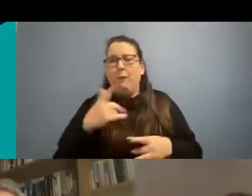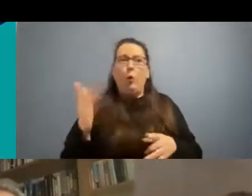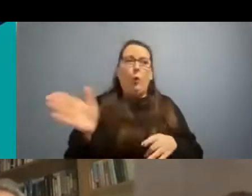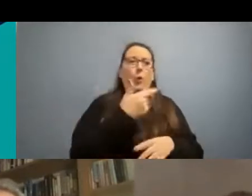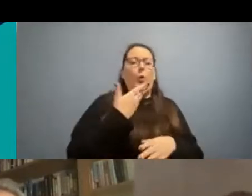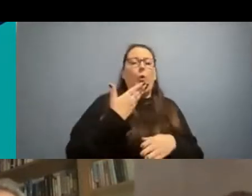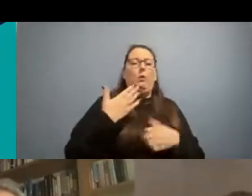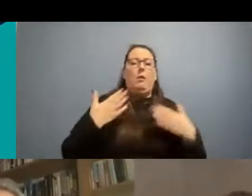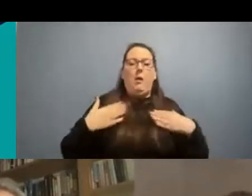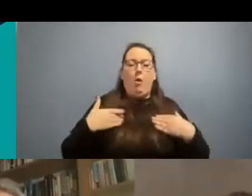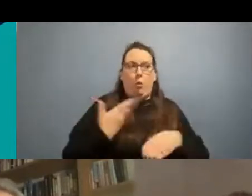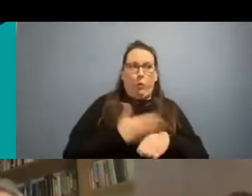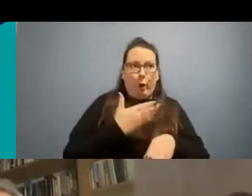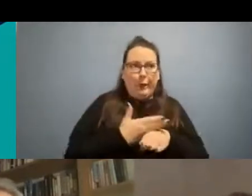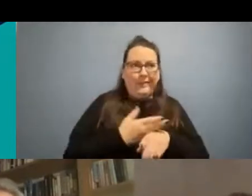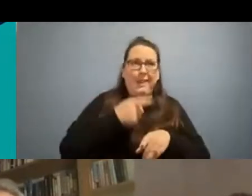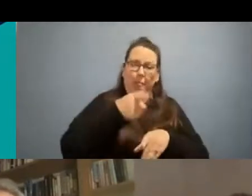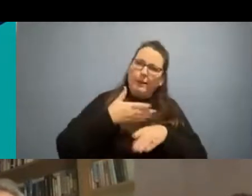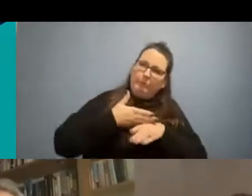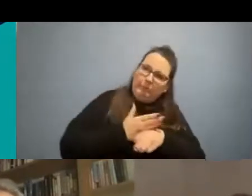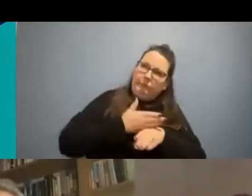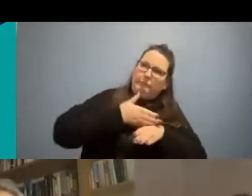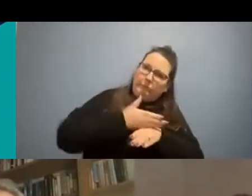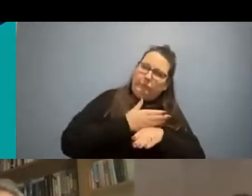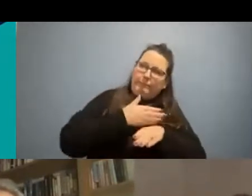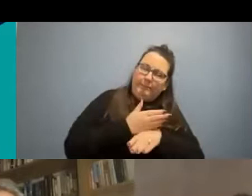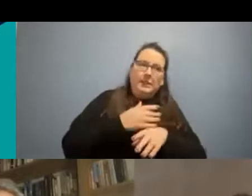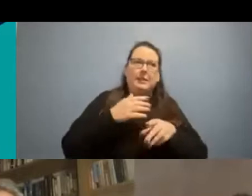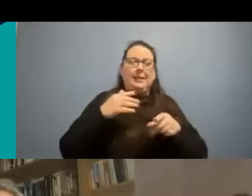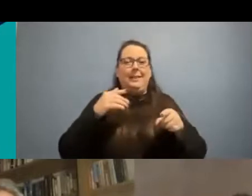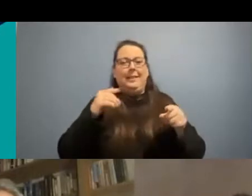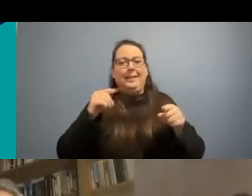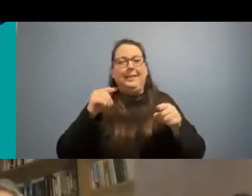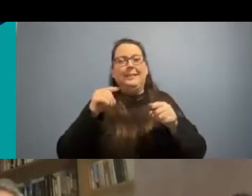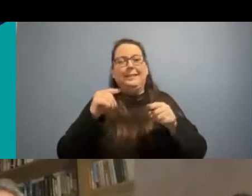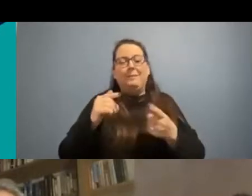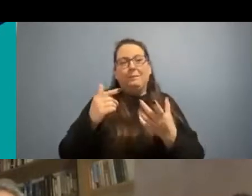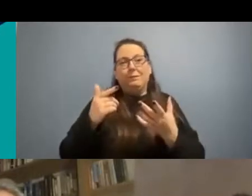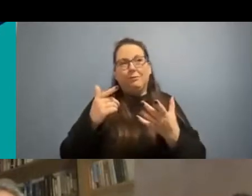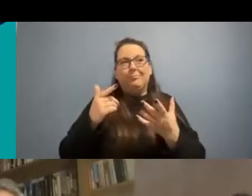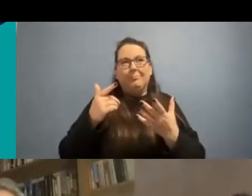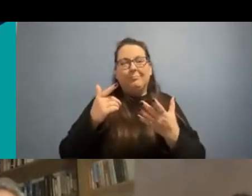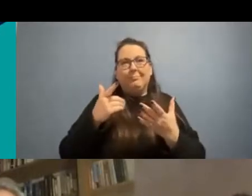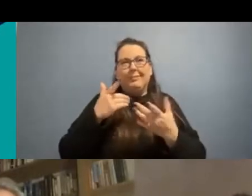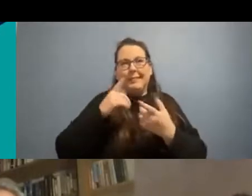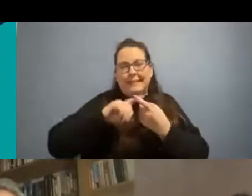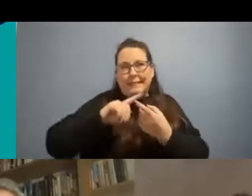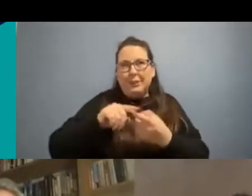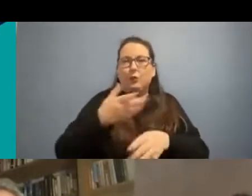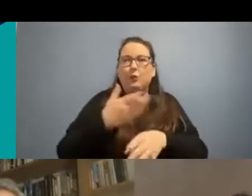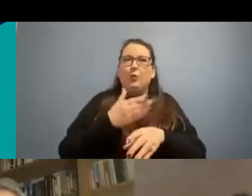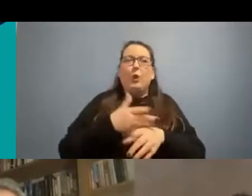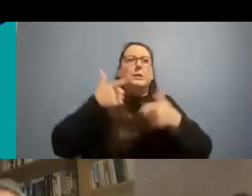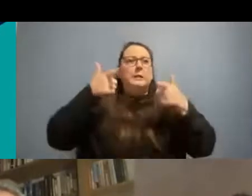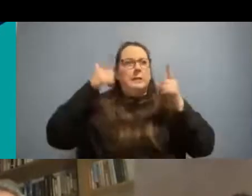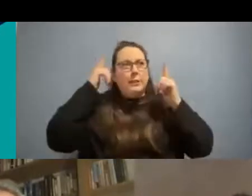things going when the rest of us who are fortunate enough to be able to work from home have been doing that. So for the teachers, the delivery drivers,